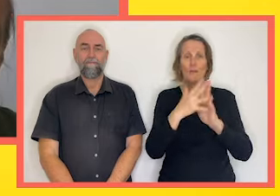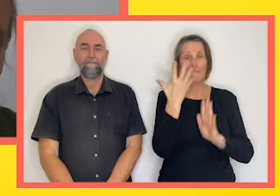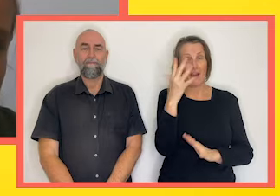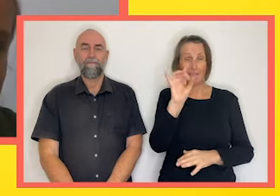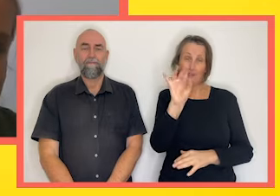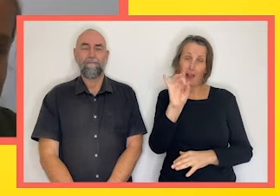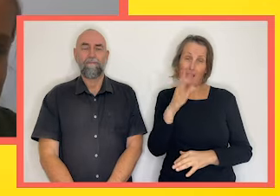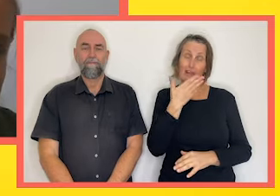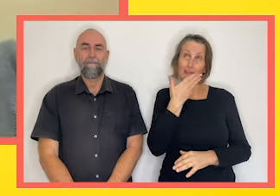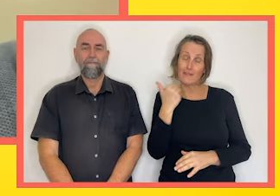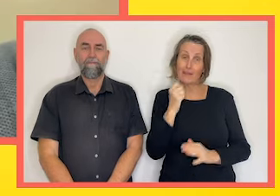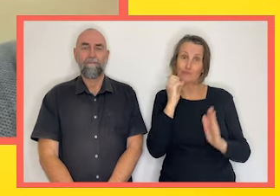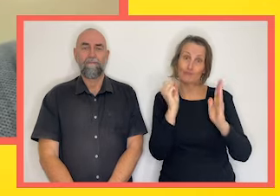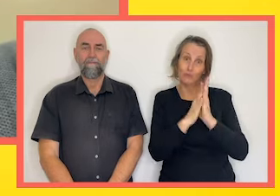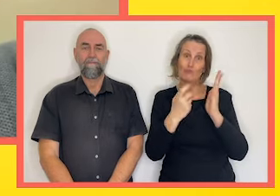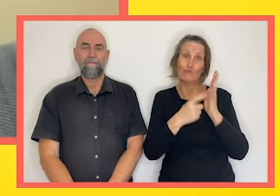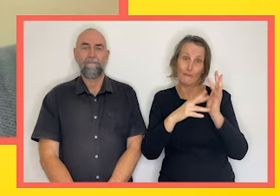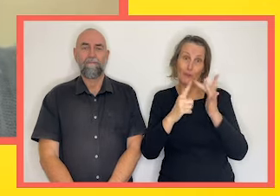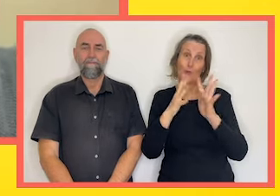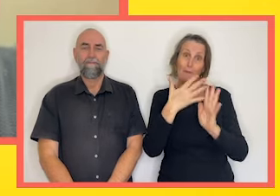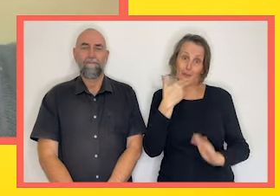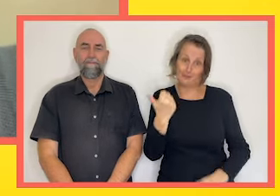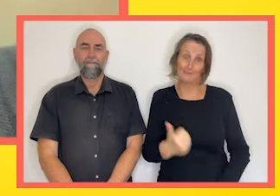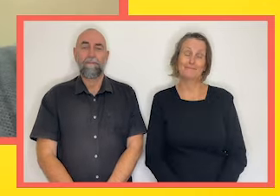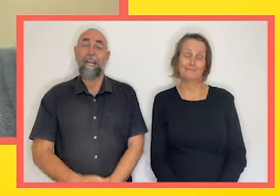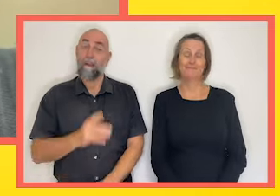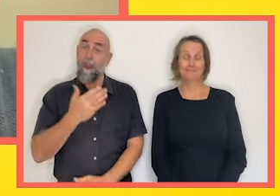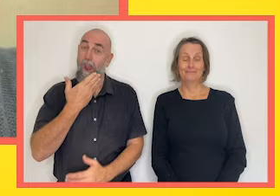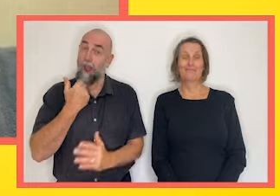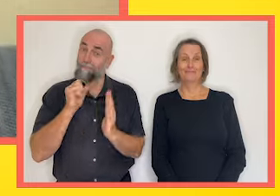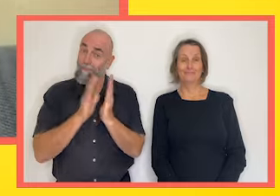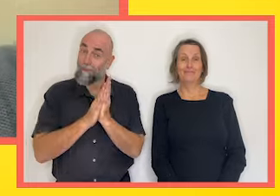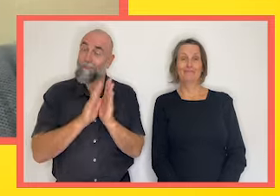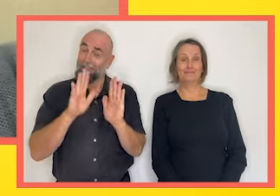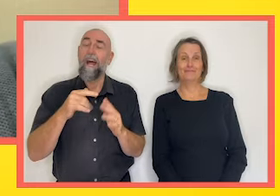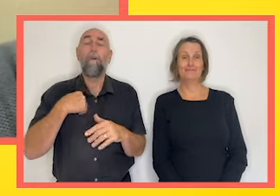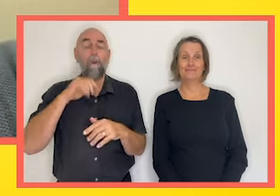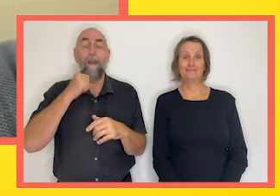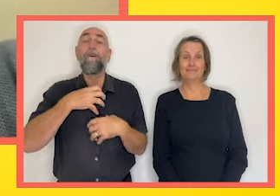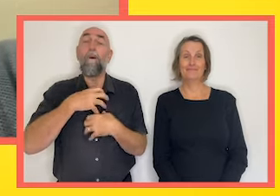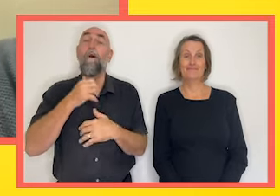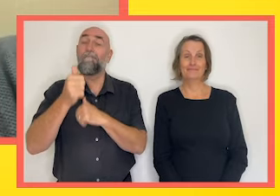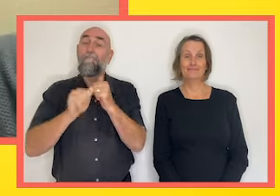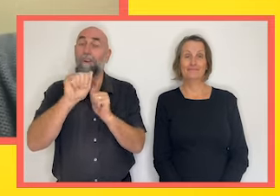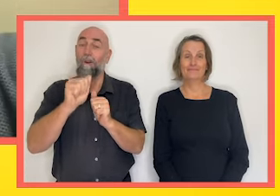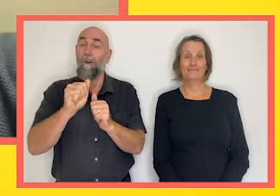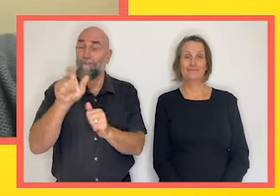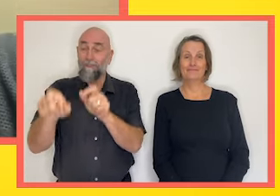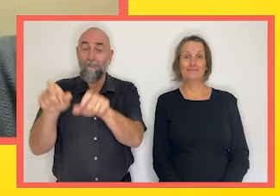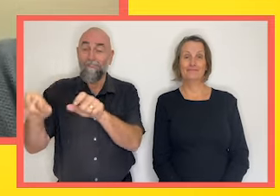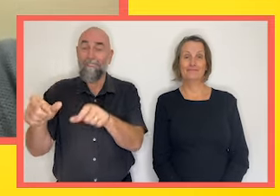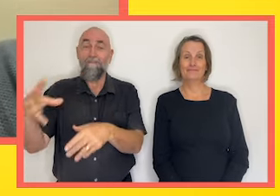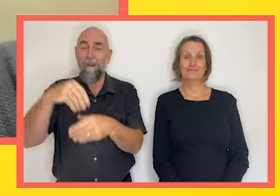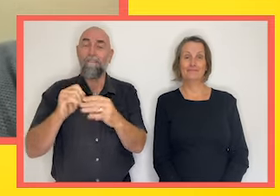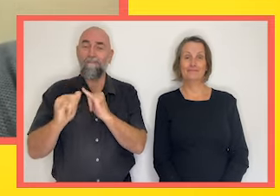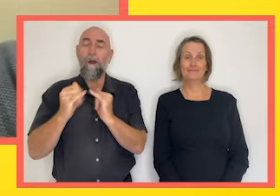nice review. Really nice review. And we'll be back with more interviews with your favourite athletes. So make sure you follow